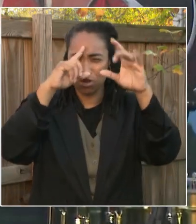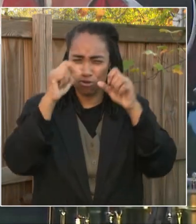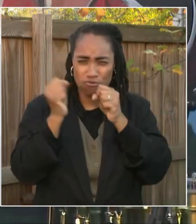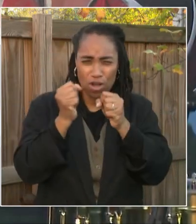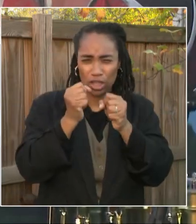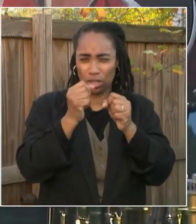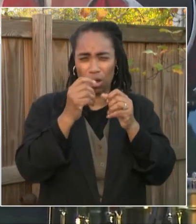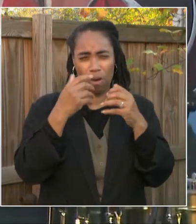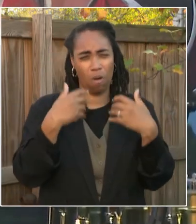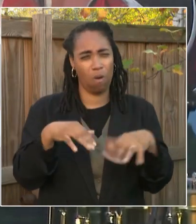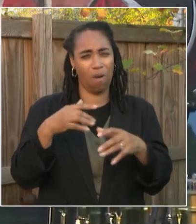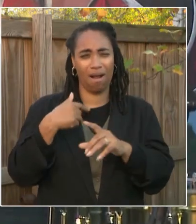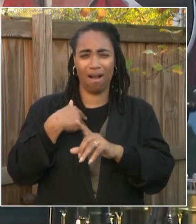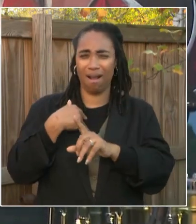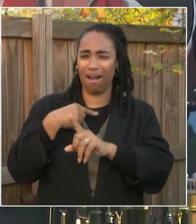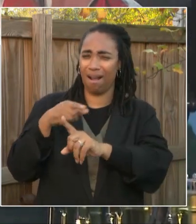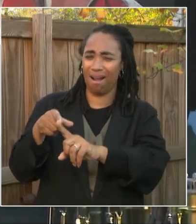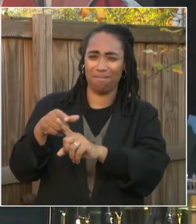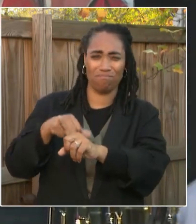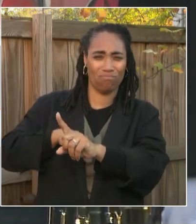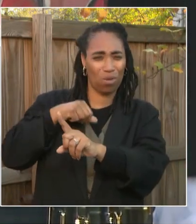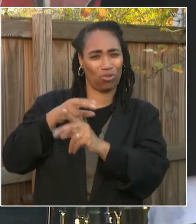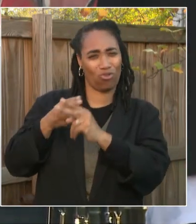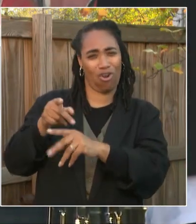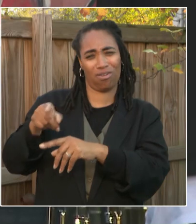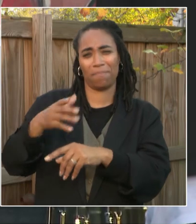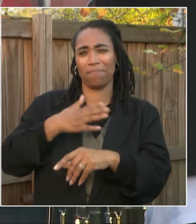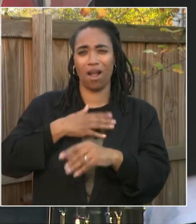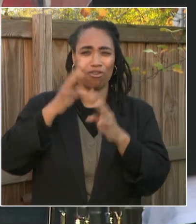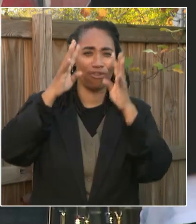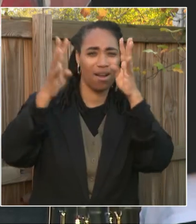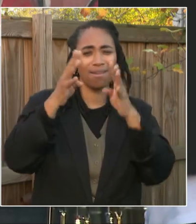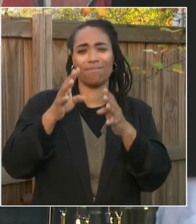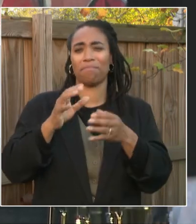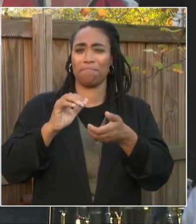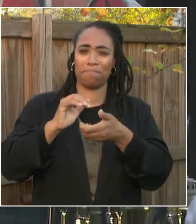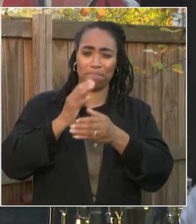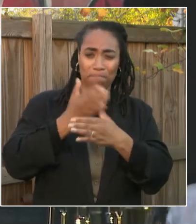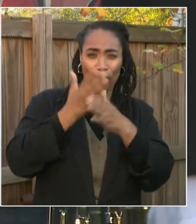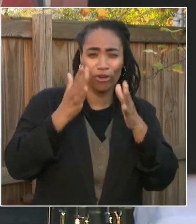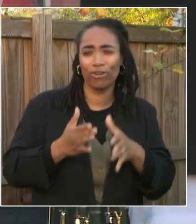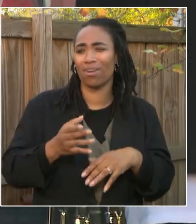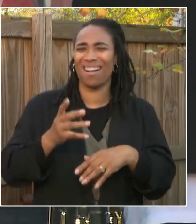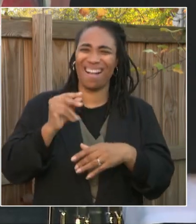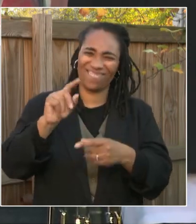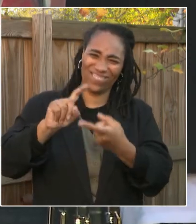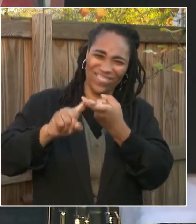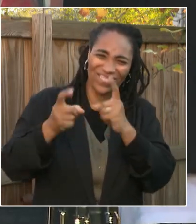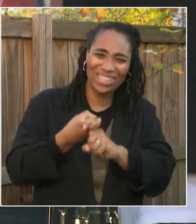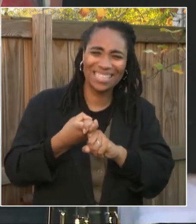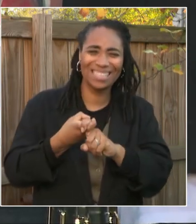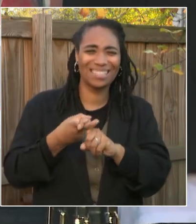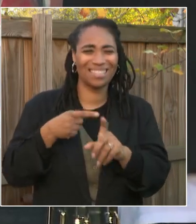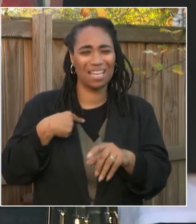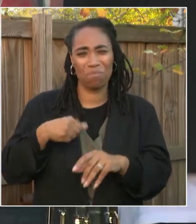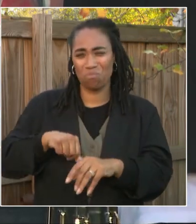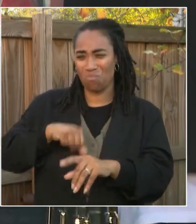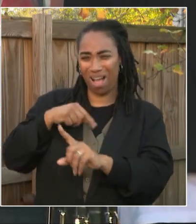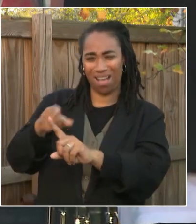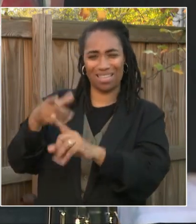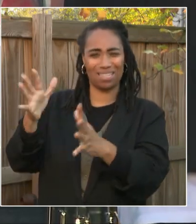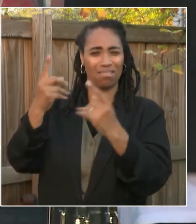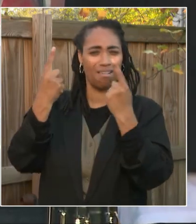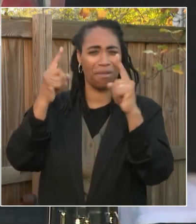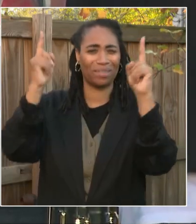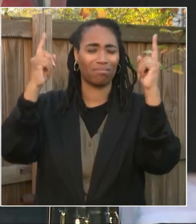friend. Mo, I am so proud of what you've been able to accomplish. Mo does not respect any rules of